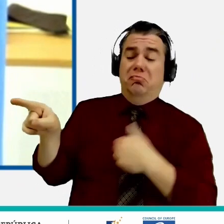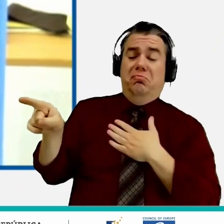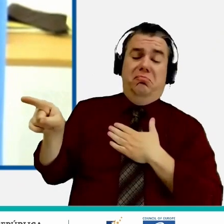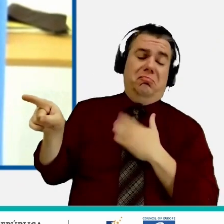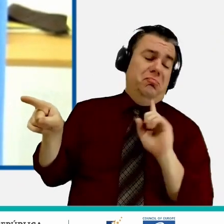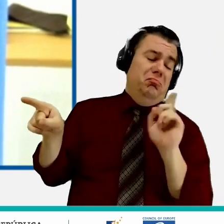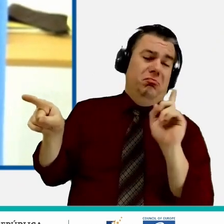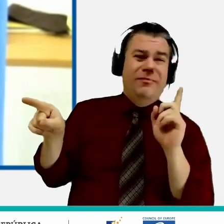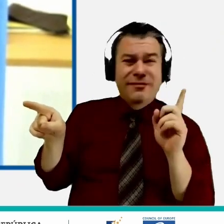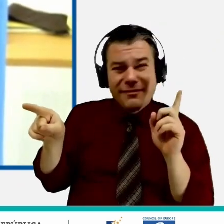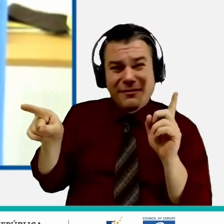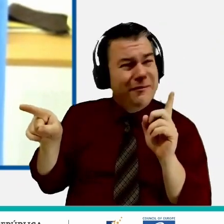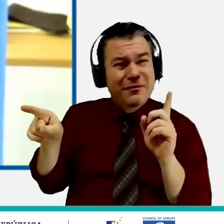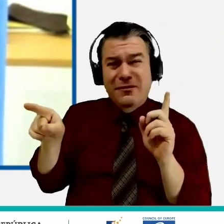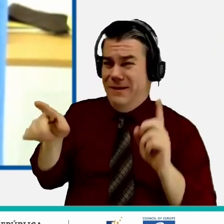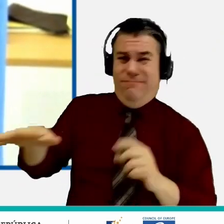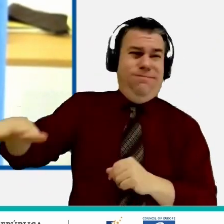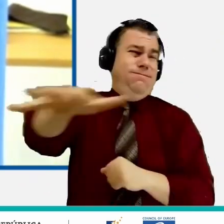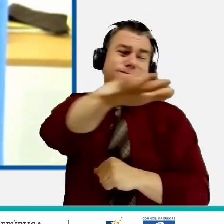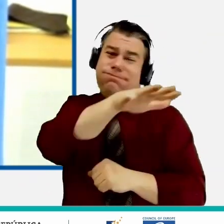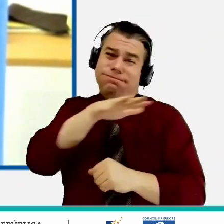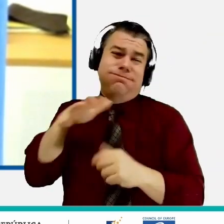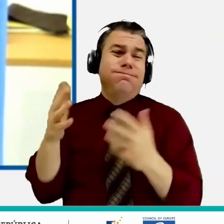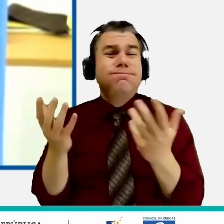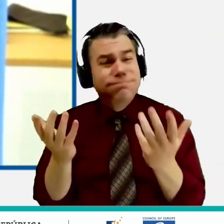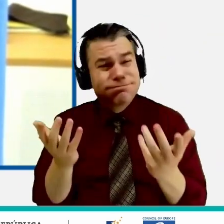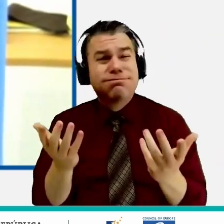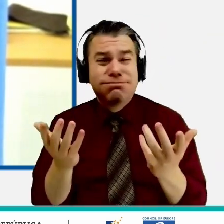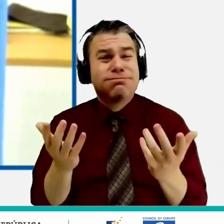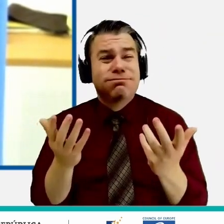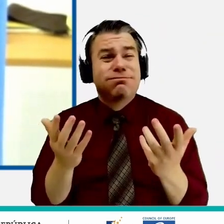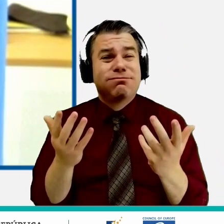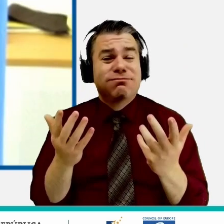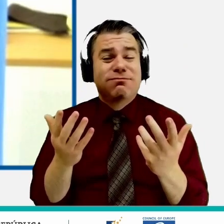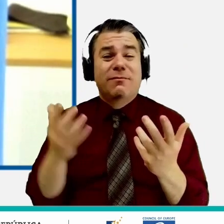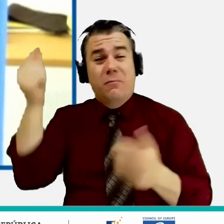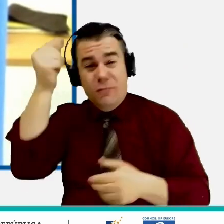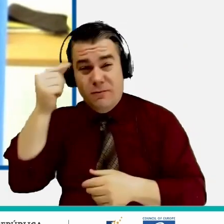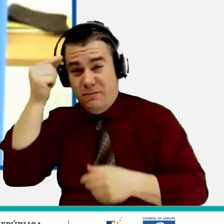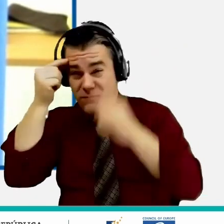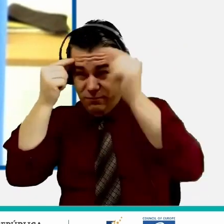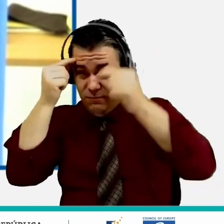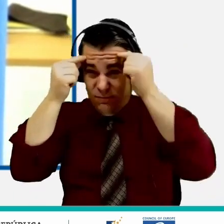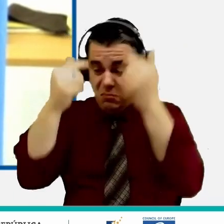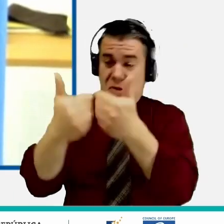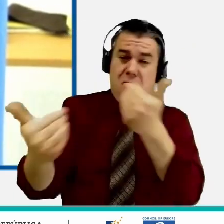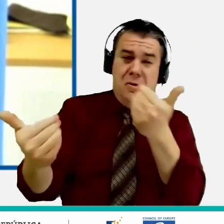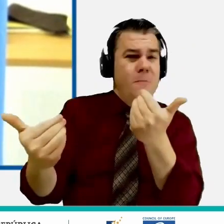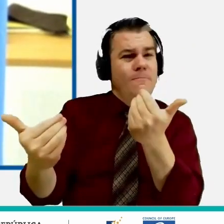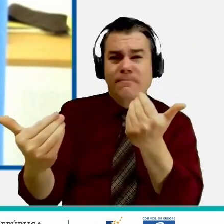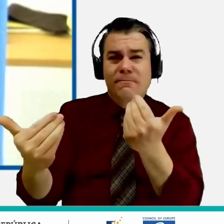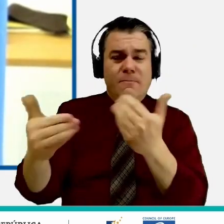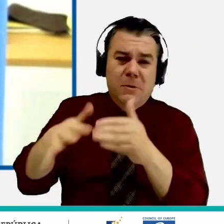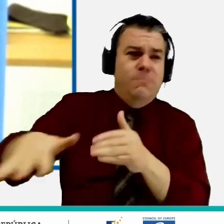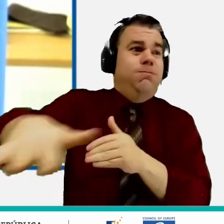we only manage it within political boundaries. Without transboundary cooperation, risk can be transferred to other countries and even be